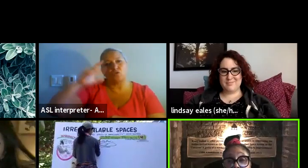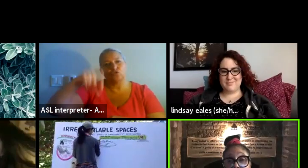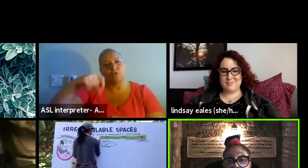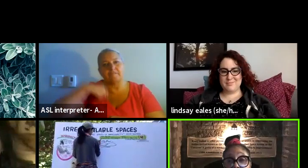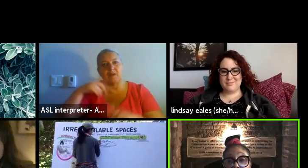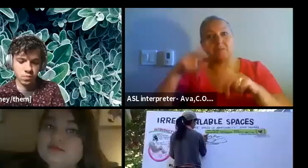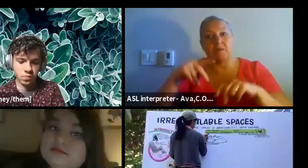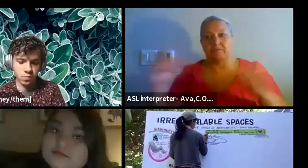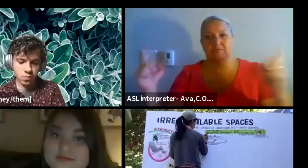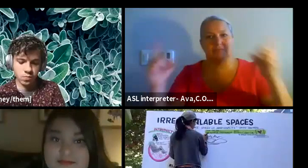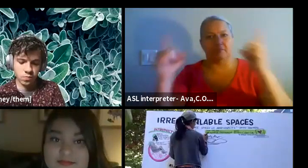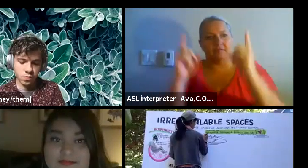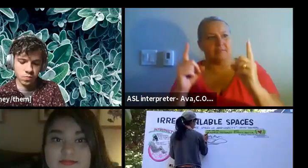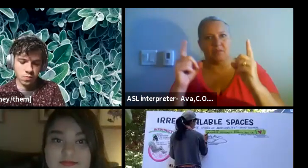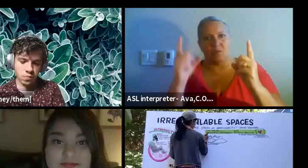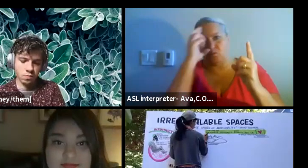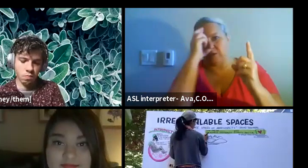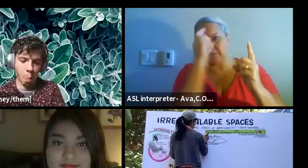in need of repair.